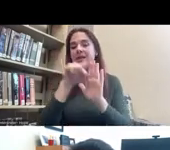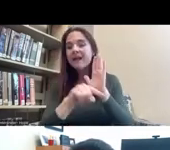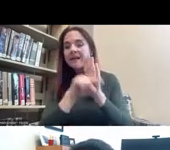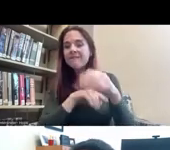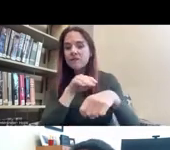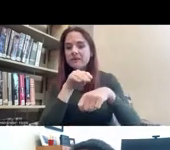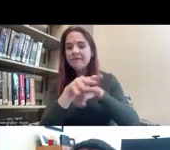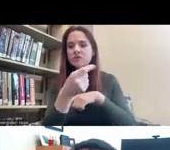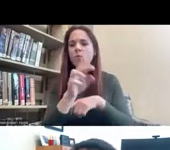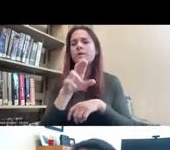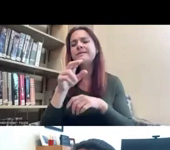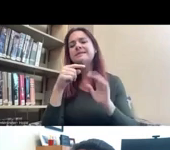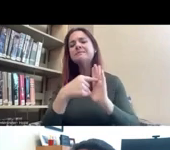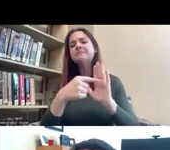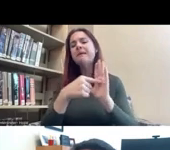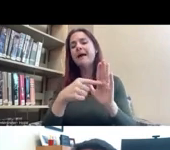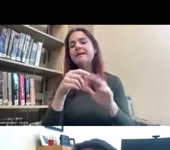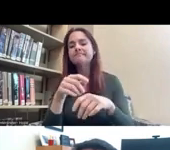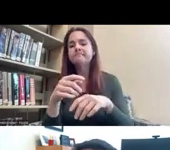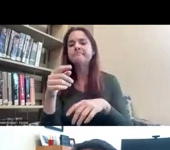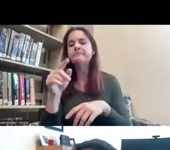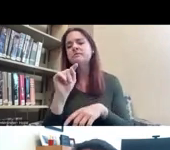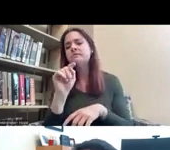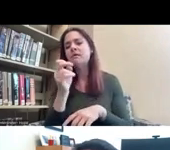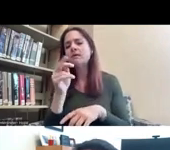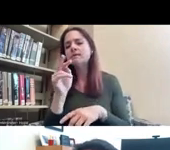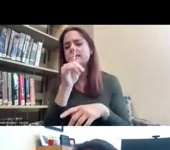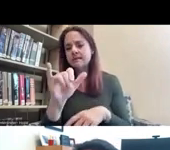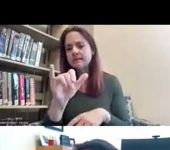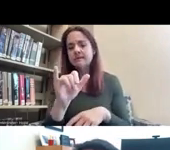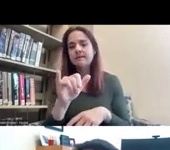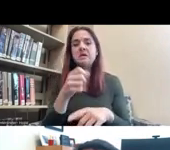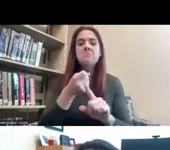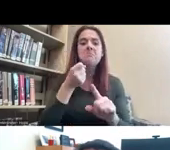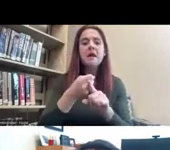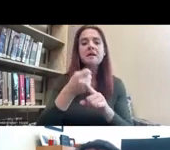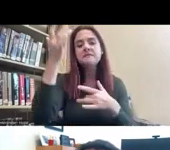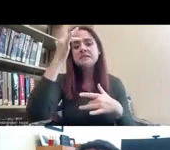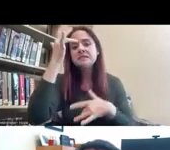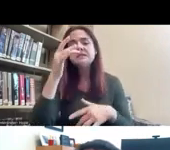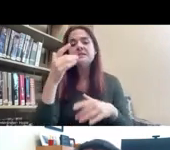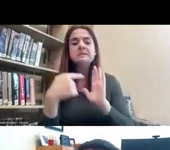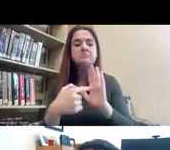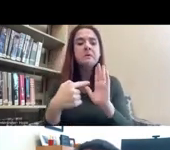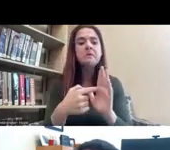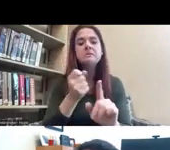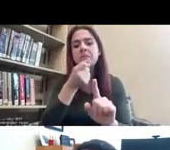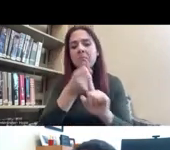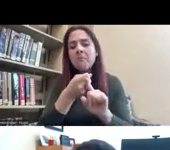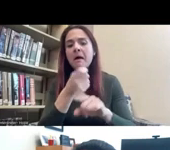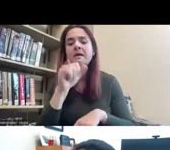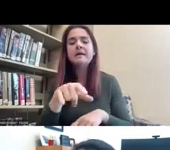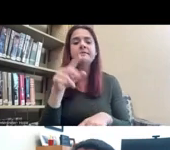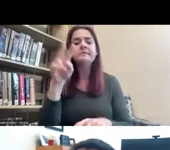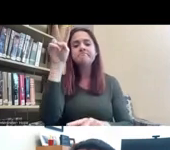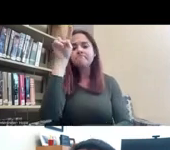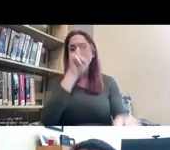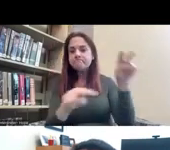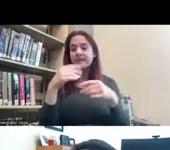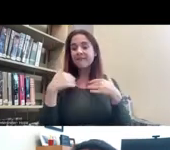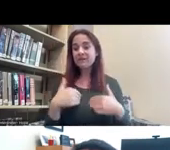symptomatic toxicities, impact of disease symptoms, looking at physical